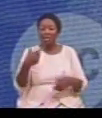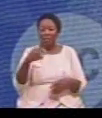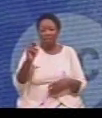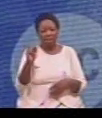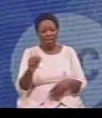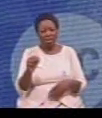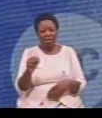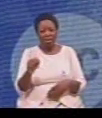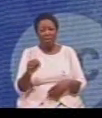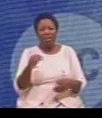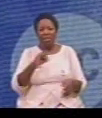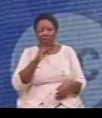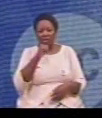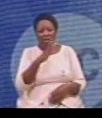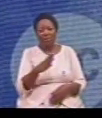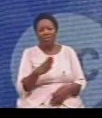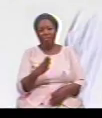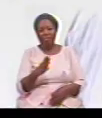Times have